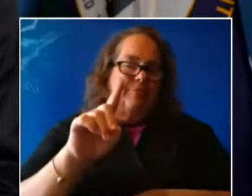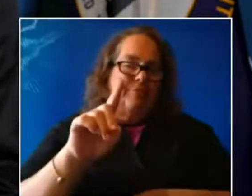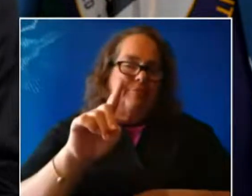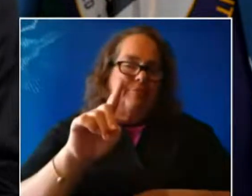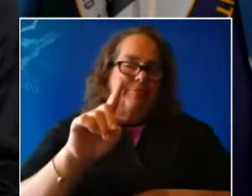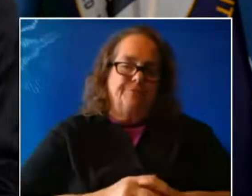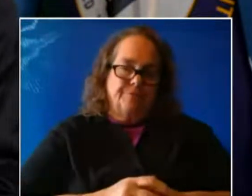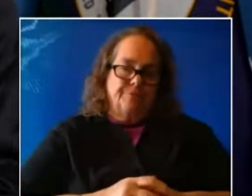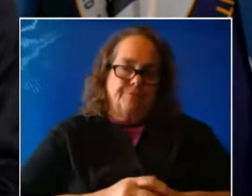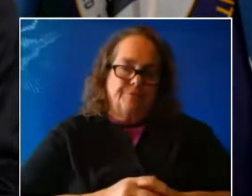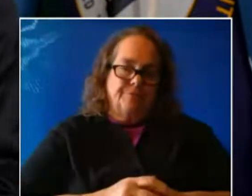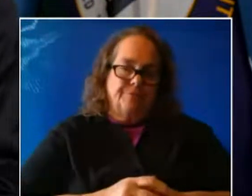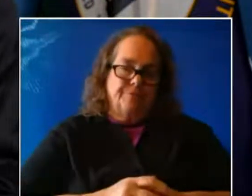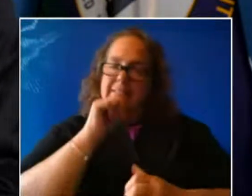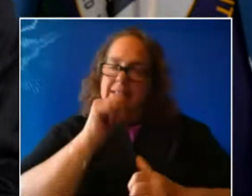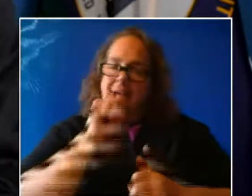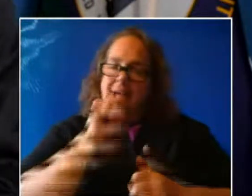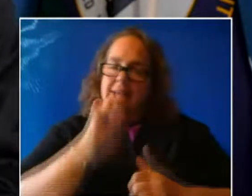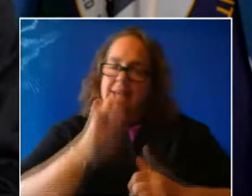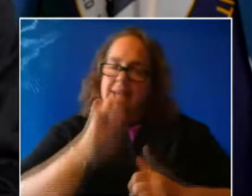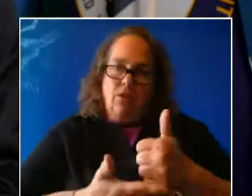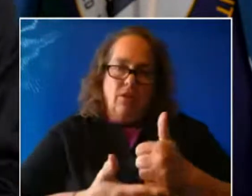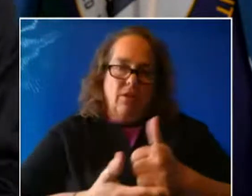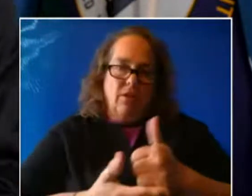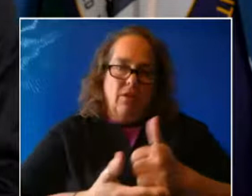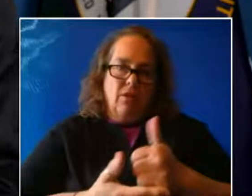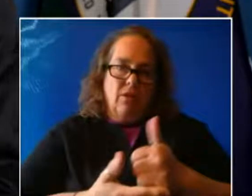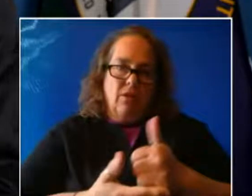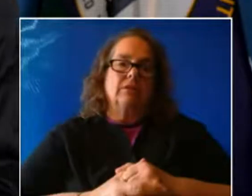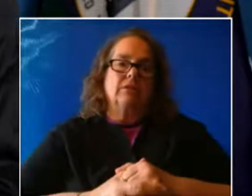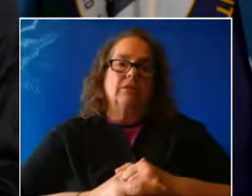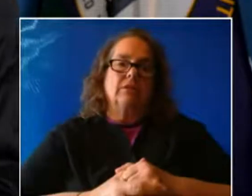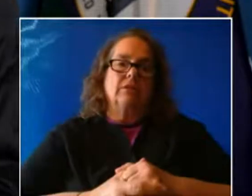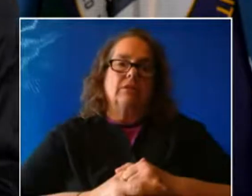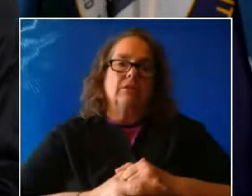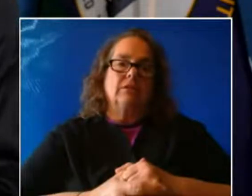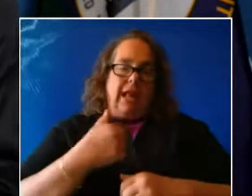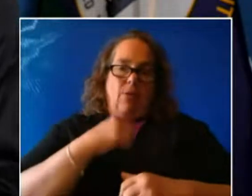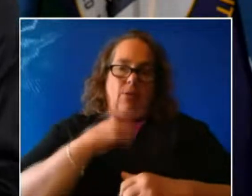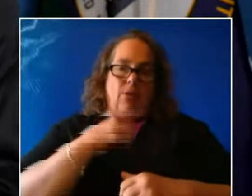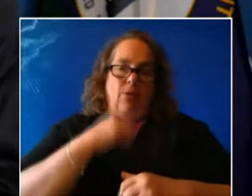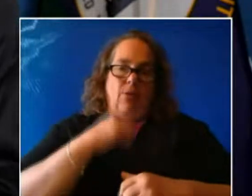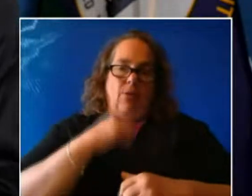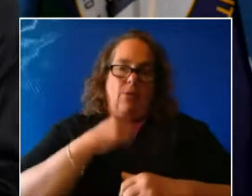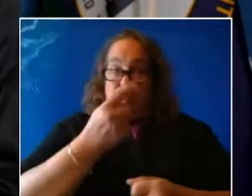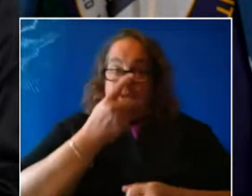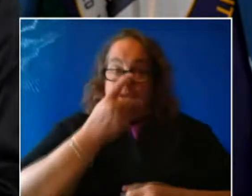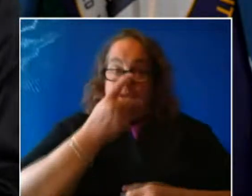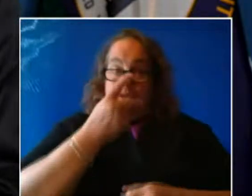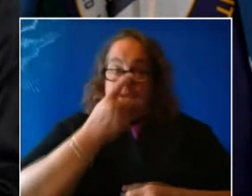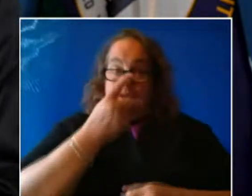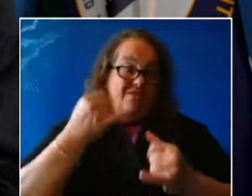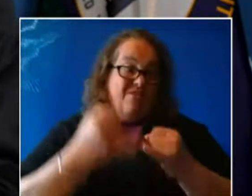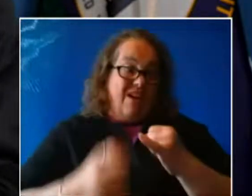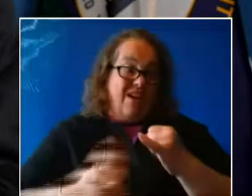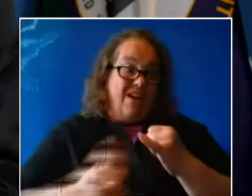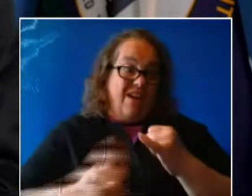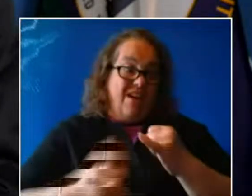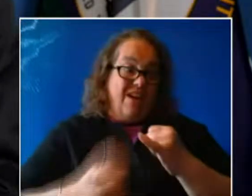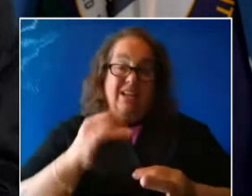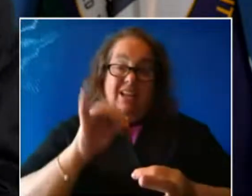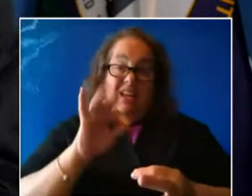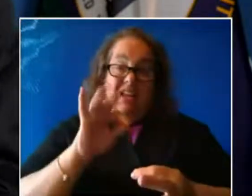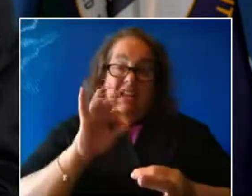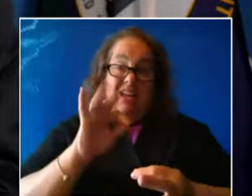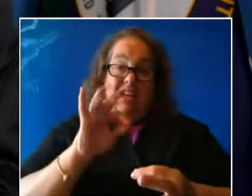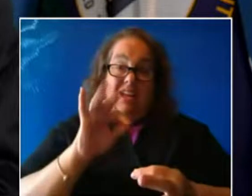helpful, and I'll be interested to see what the final decision is. If it ends up being okayed for everybody, then